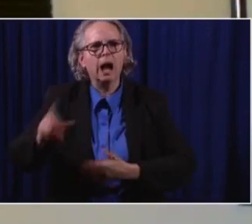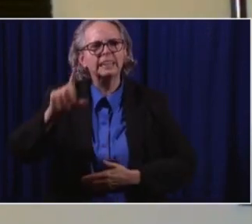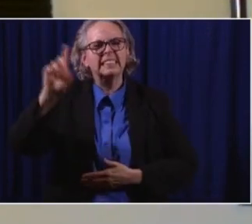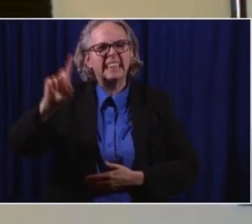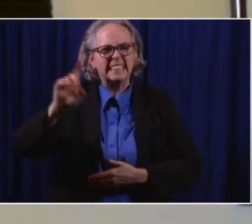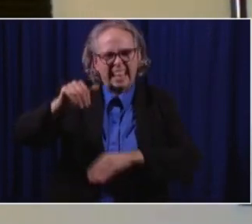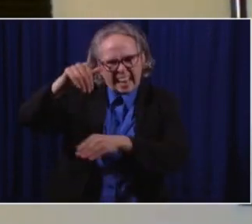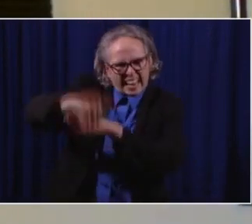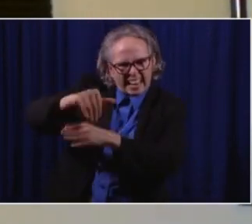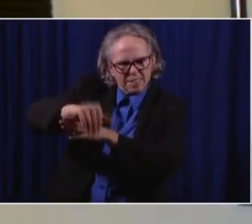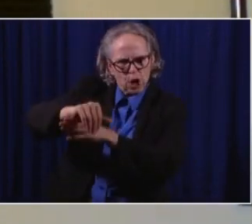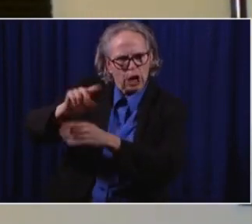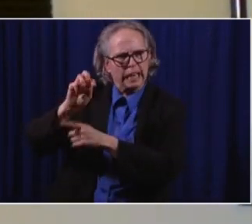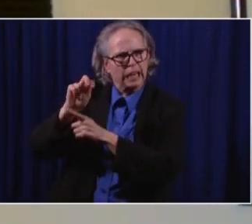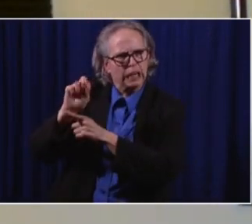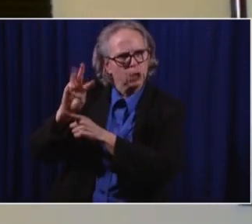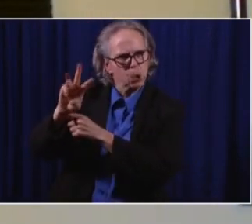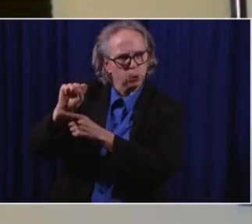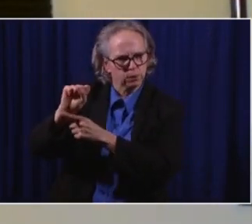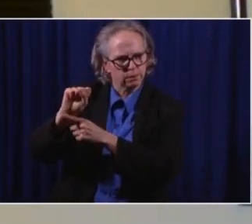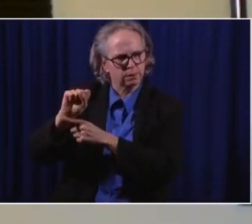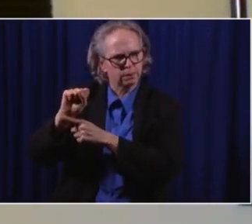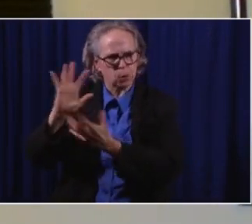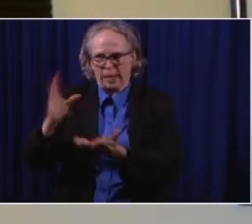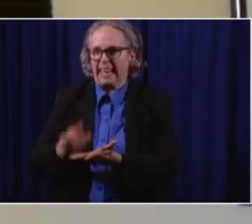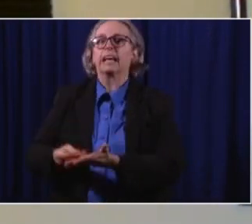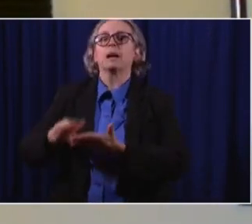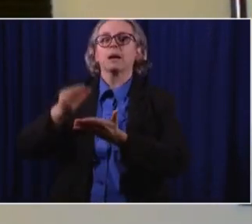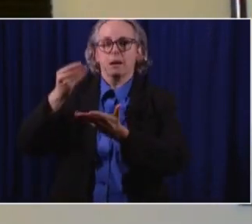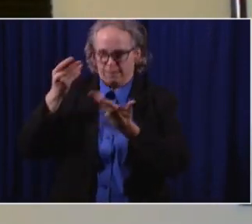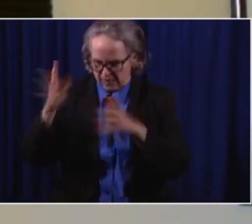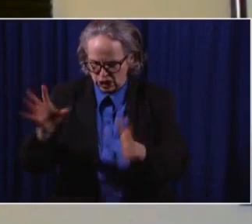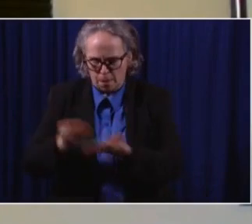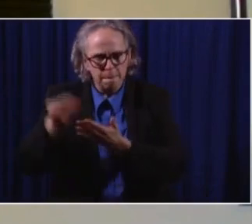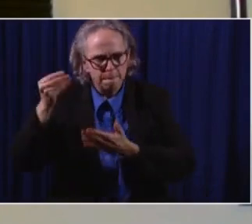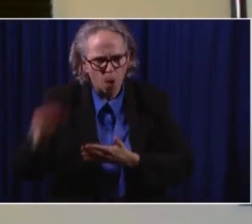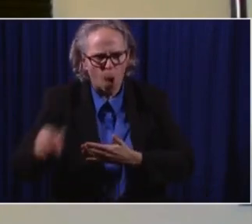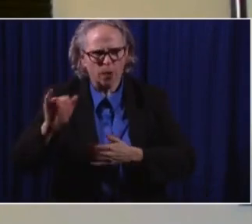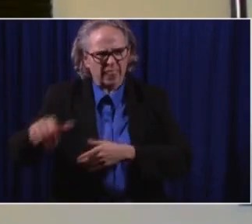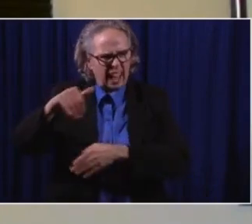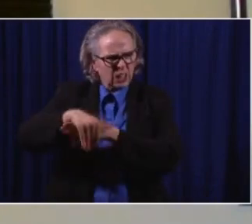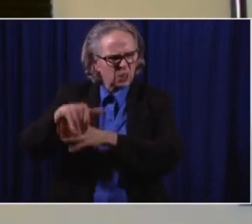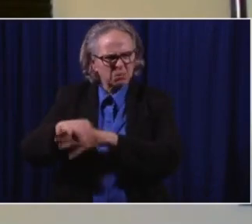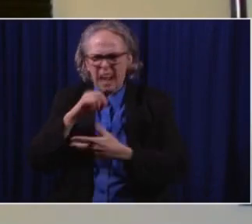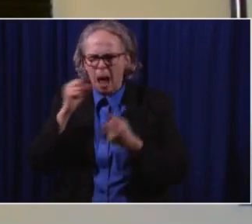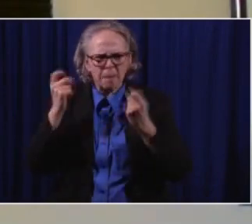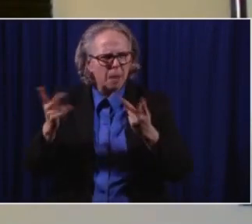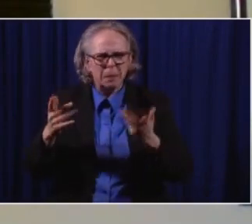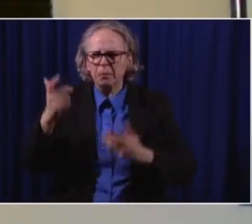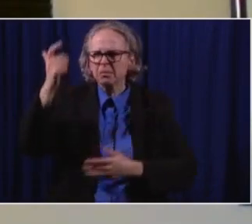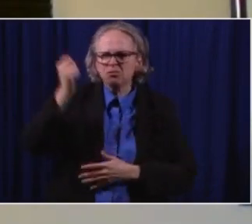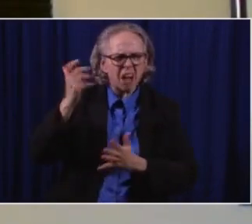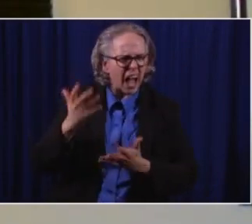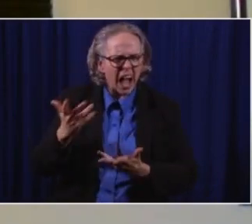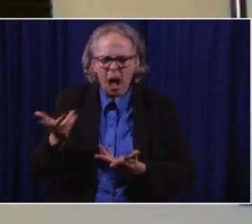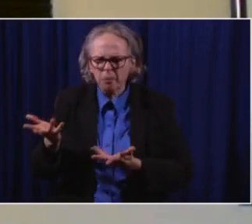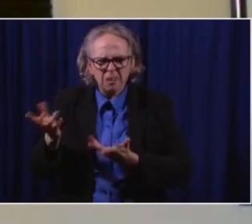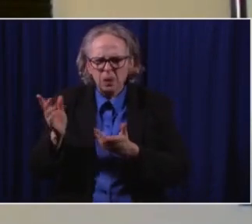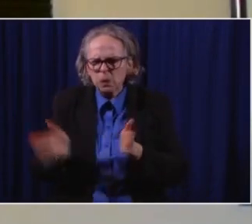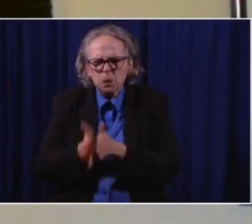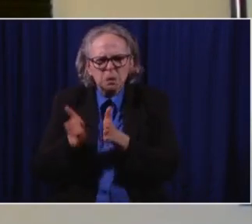newspaper, and once he purchased it, he found out the subscribership wasn't quite what was reported, but he made